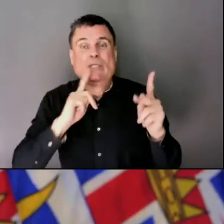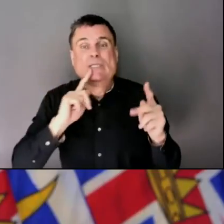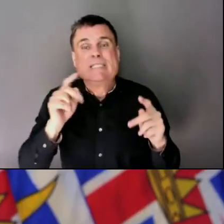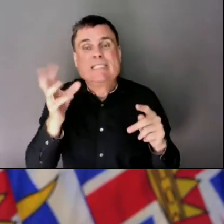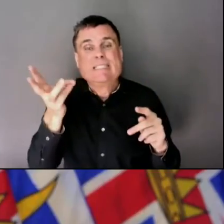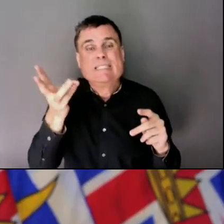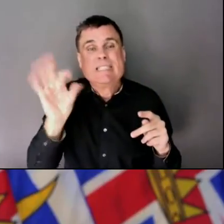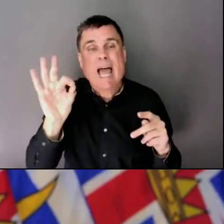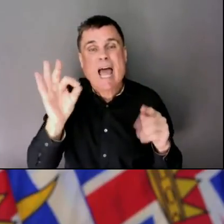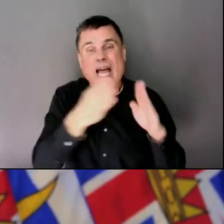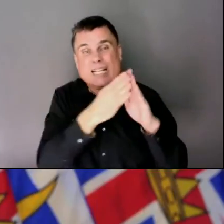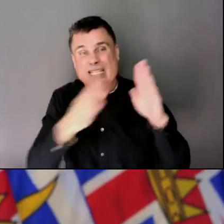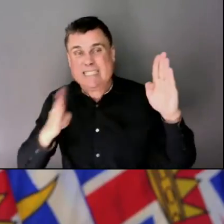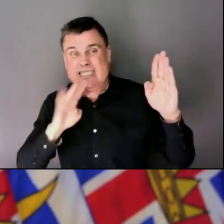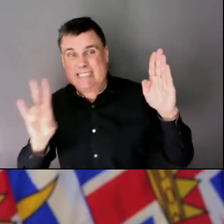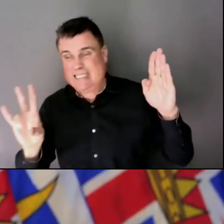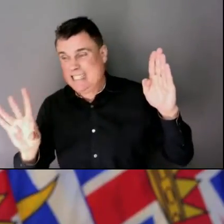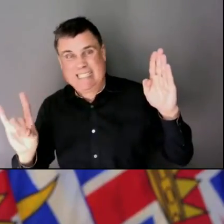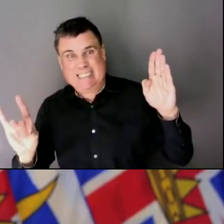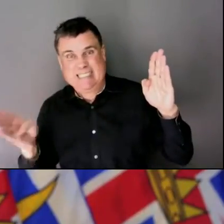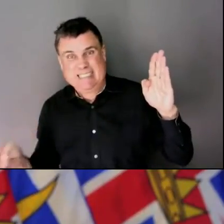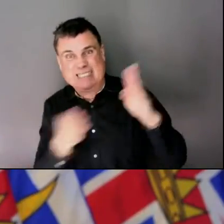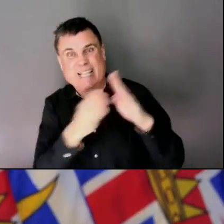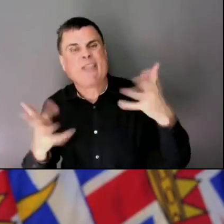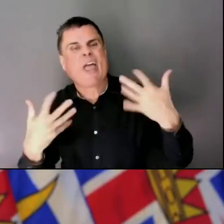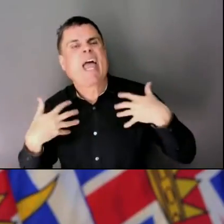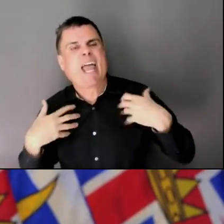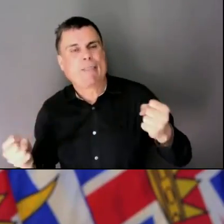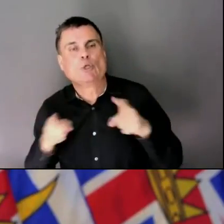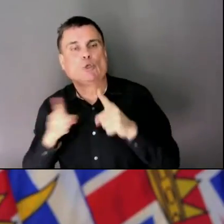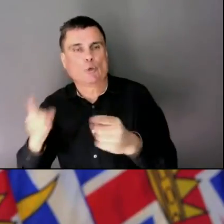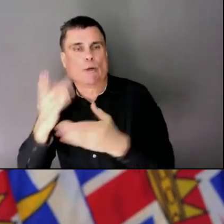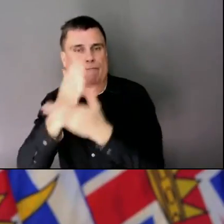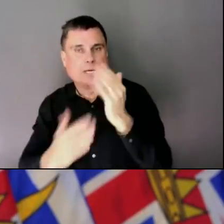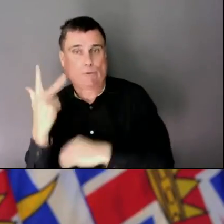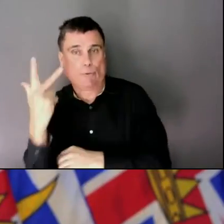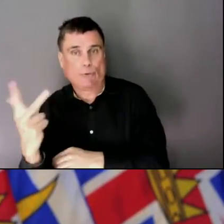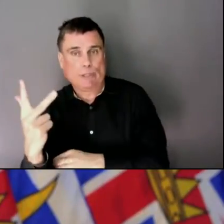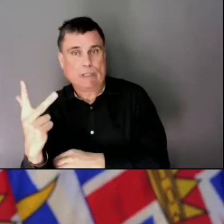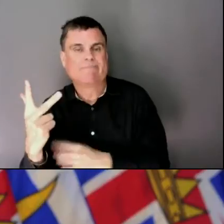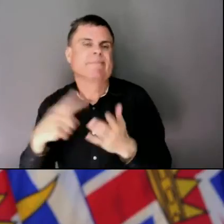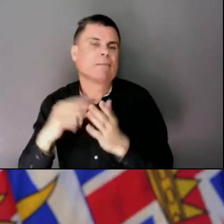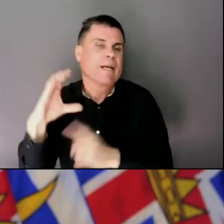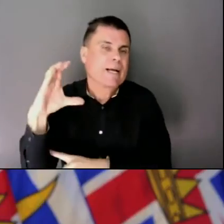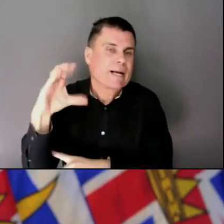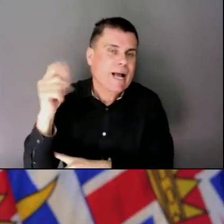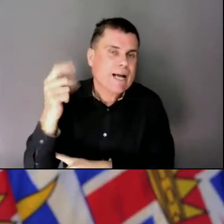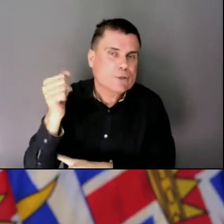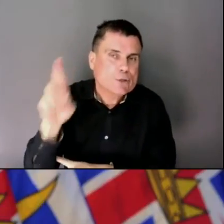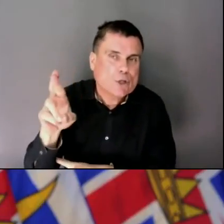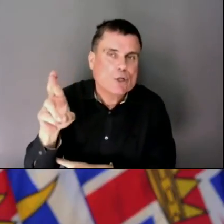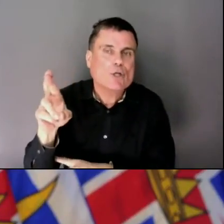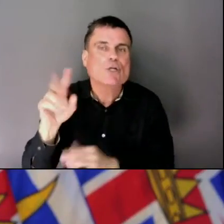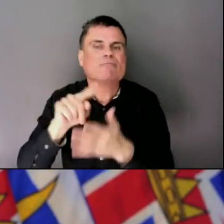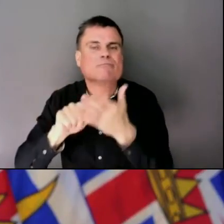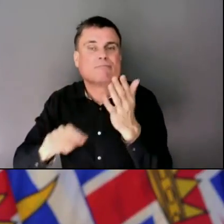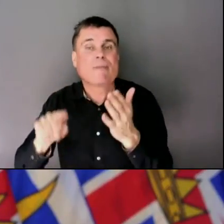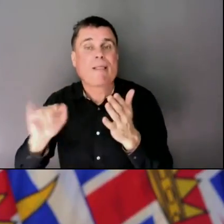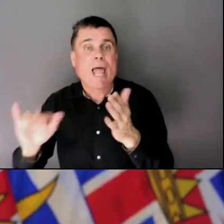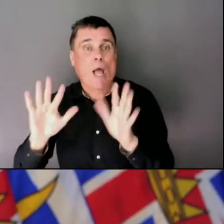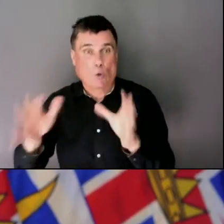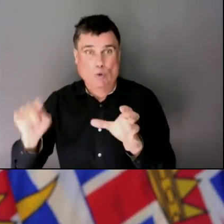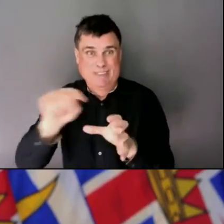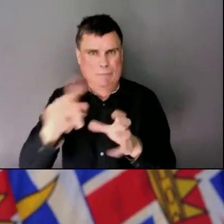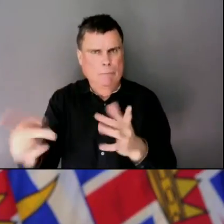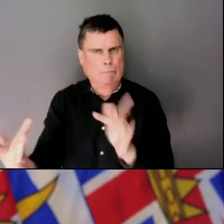cancer patients, for instance. We've heard a lot from this. A lot of these people in this group have reached out to us. We know that people in this category have been put on